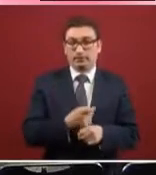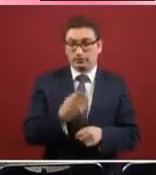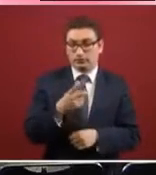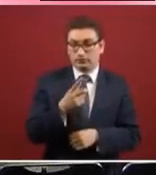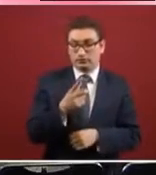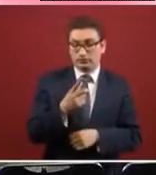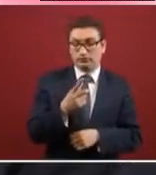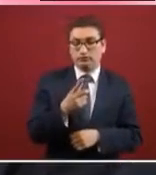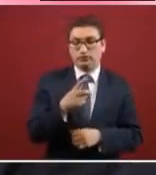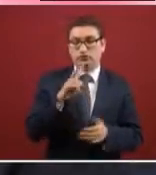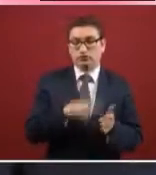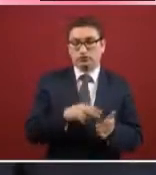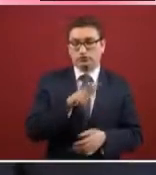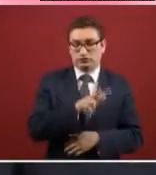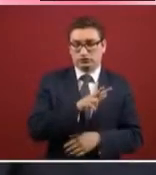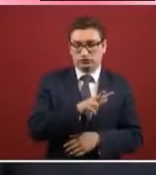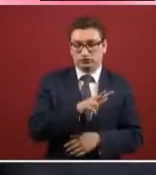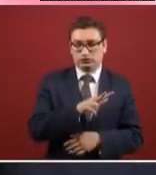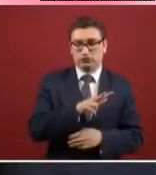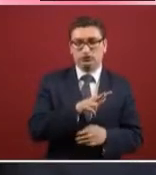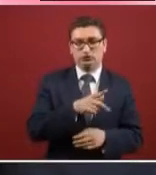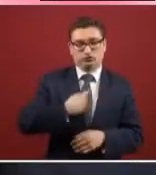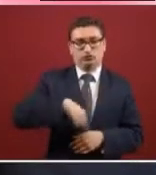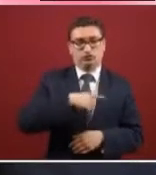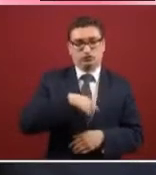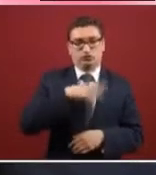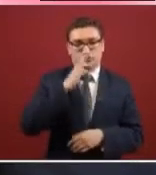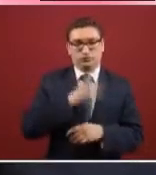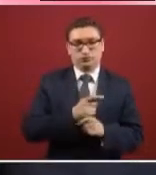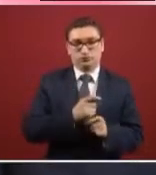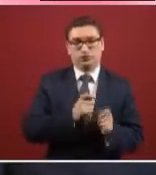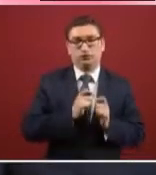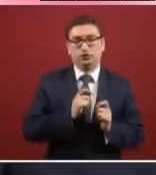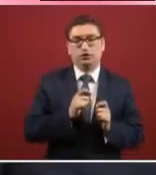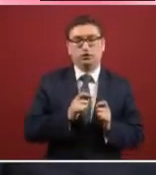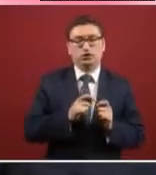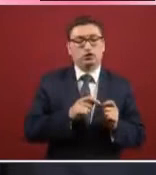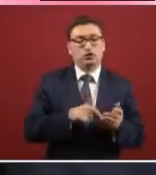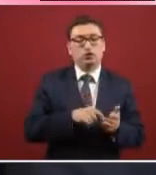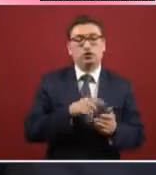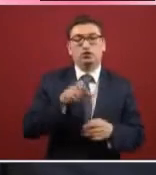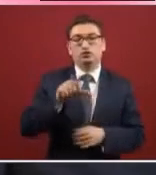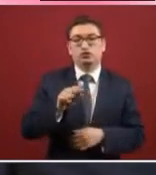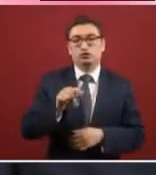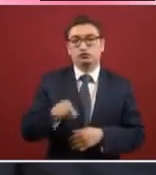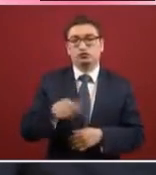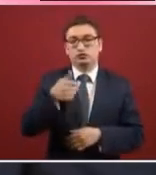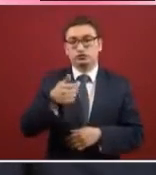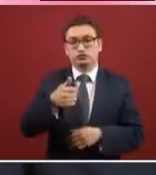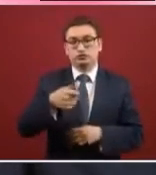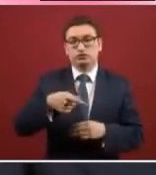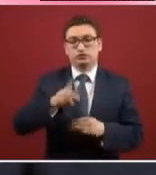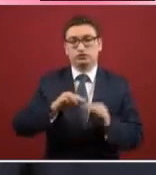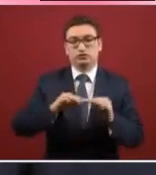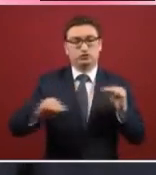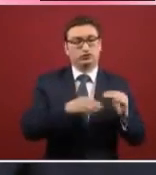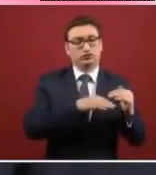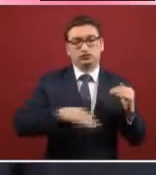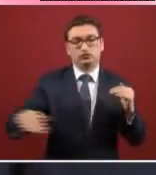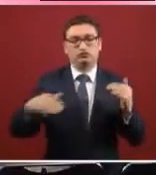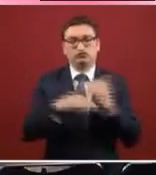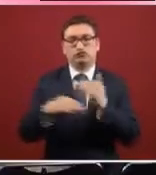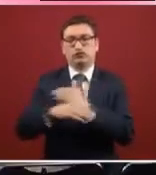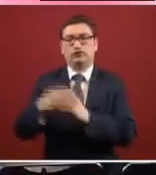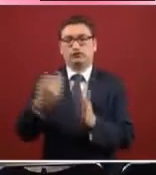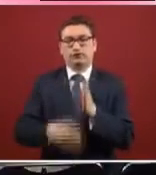año 2018, nosotros recibimos 80.6 kilómetros por terminar y ejecutar.